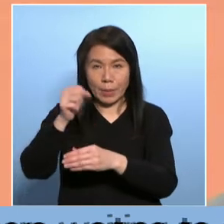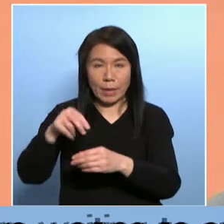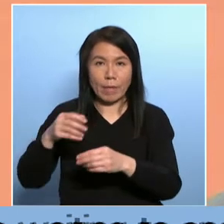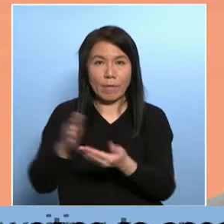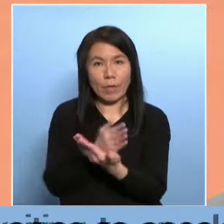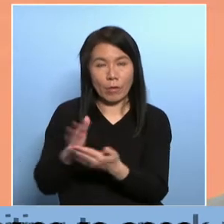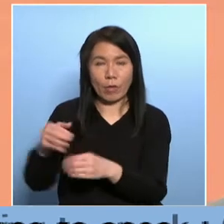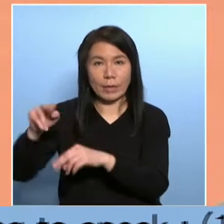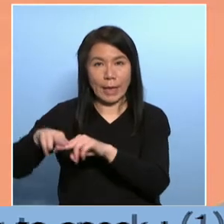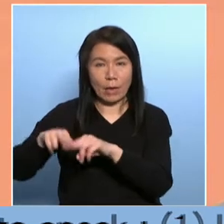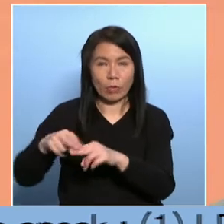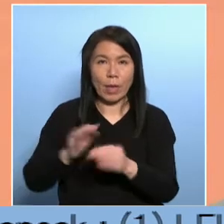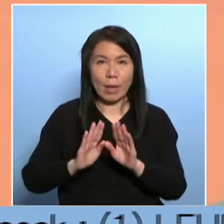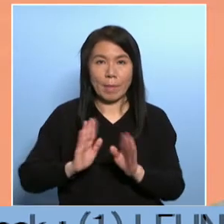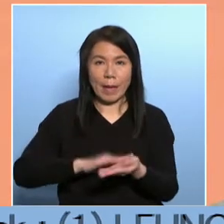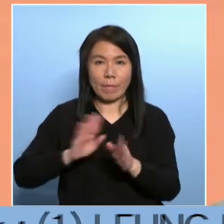Now,